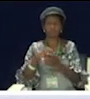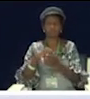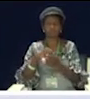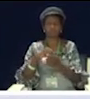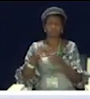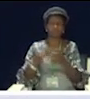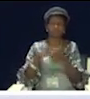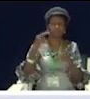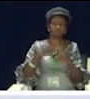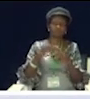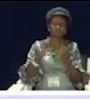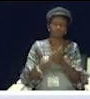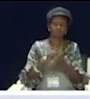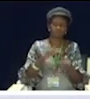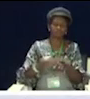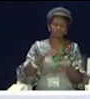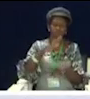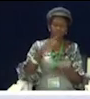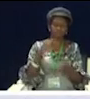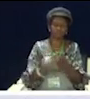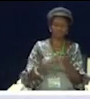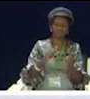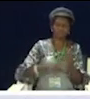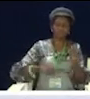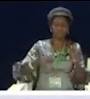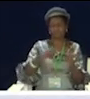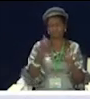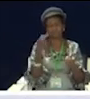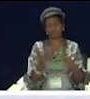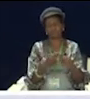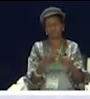In the name that's above every other name,